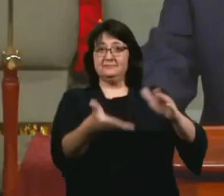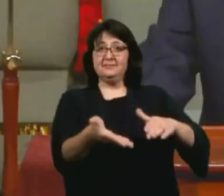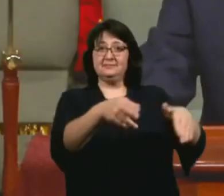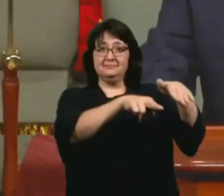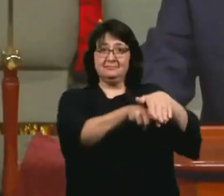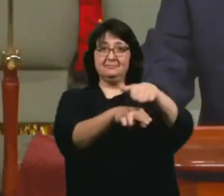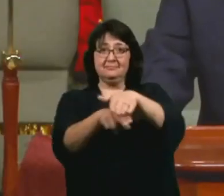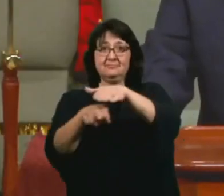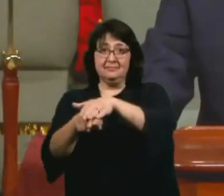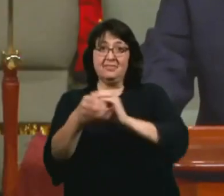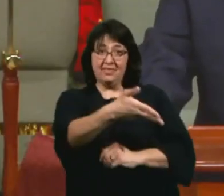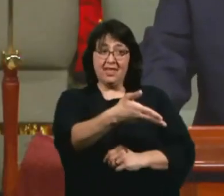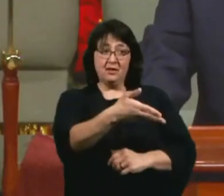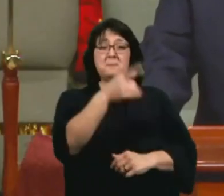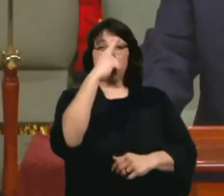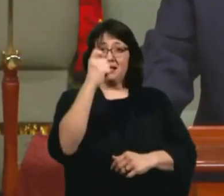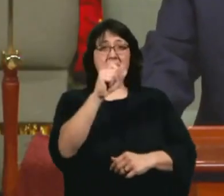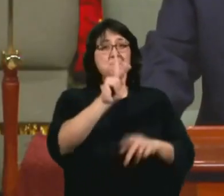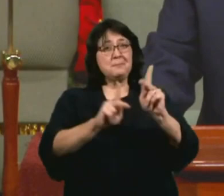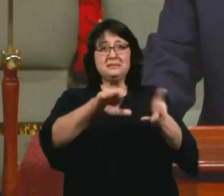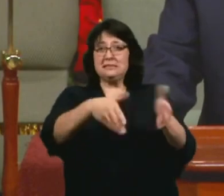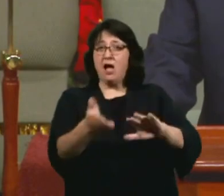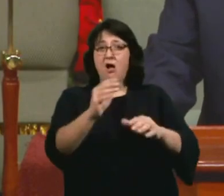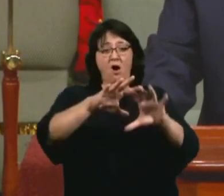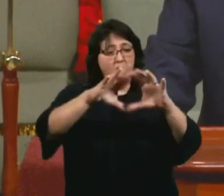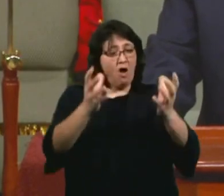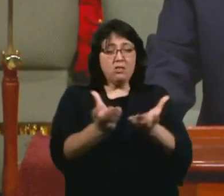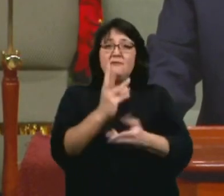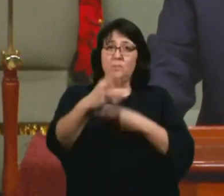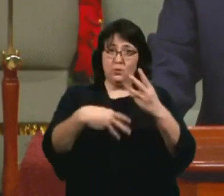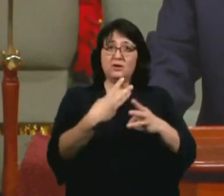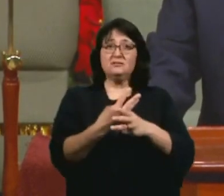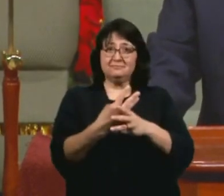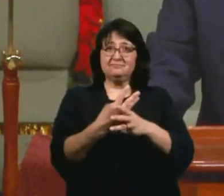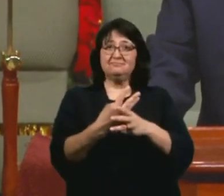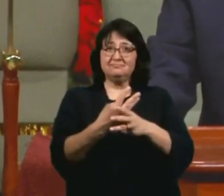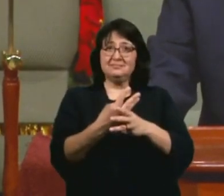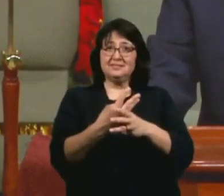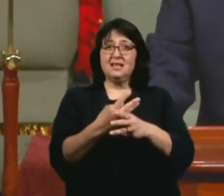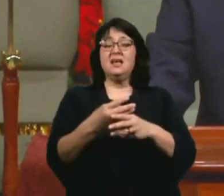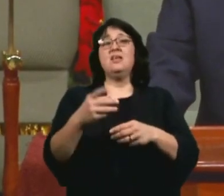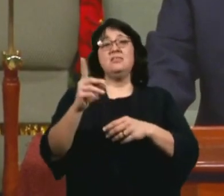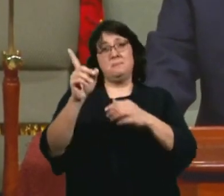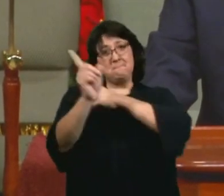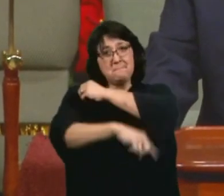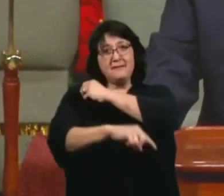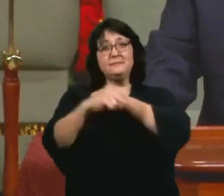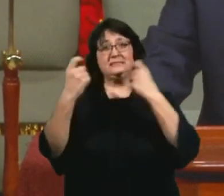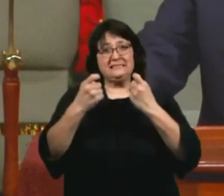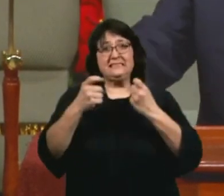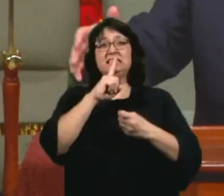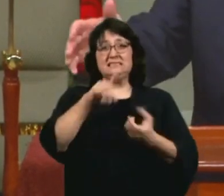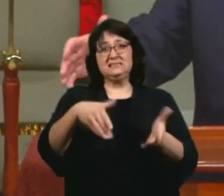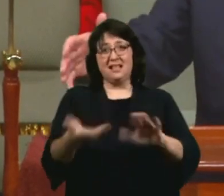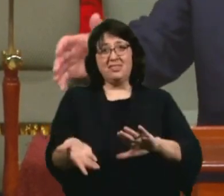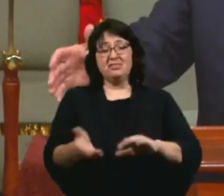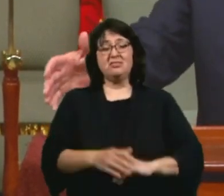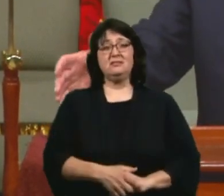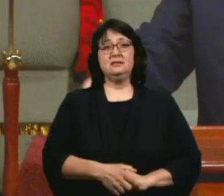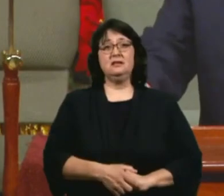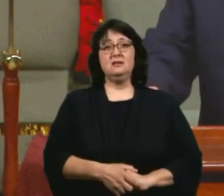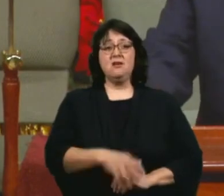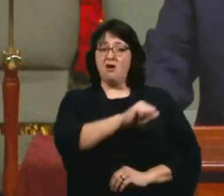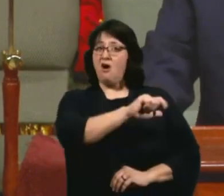The reason is people dying all over the world. And the wages of sin is death. So they always